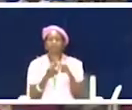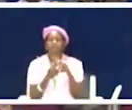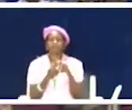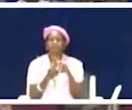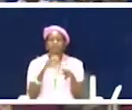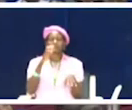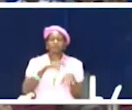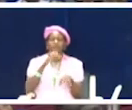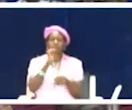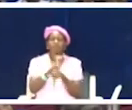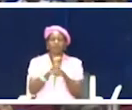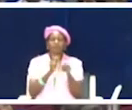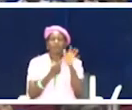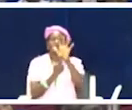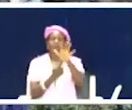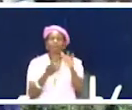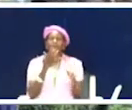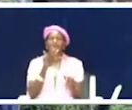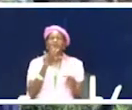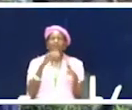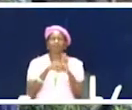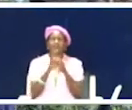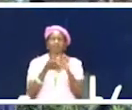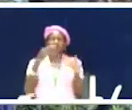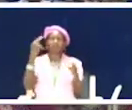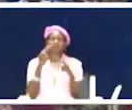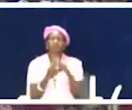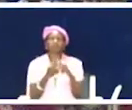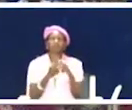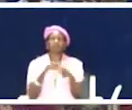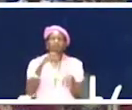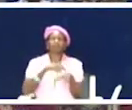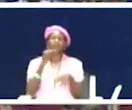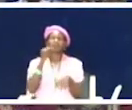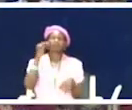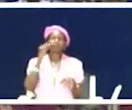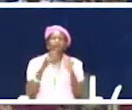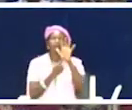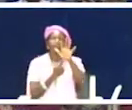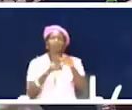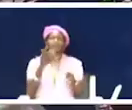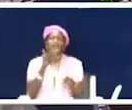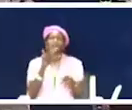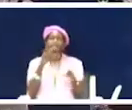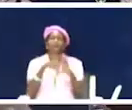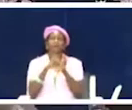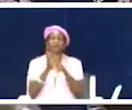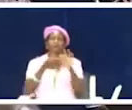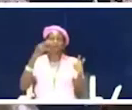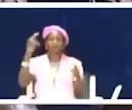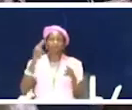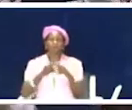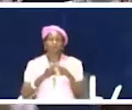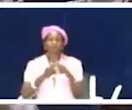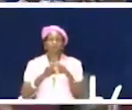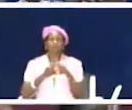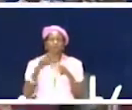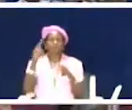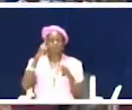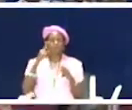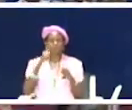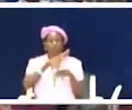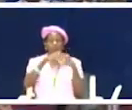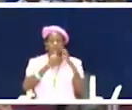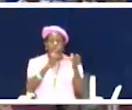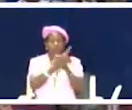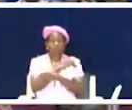At work, show them favor. At home, show them favor. For the rest of